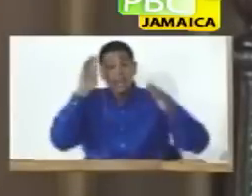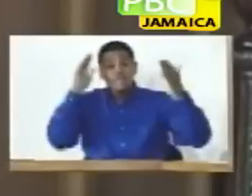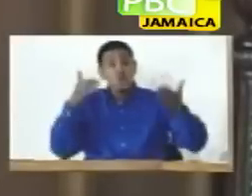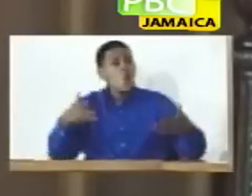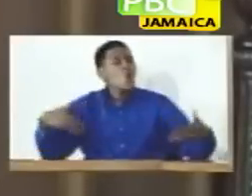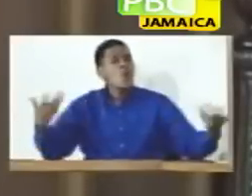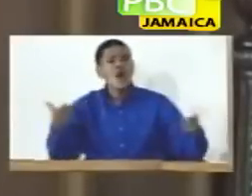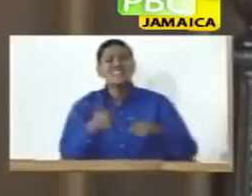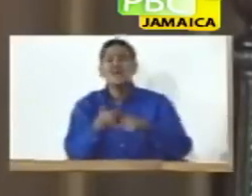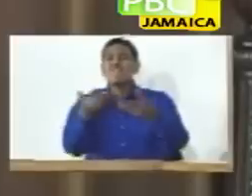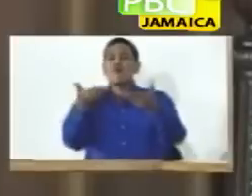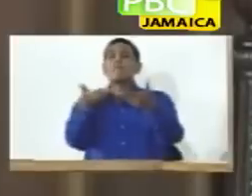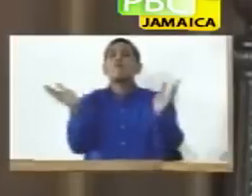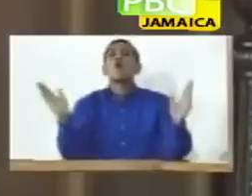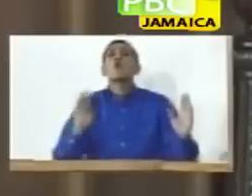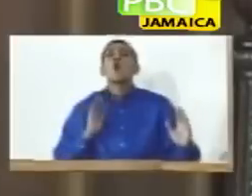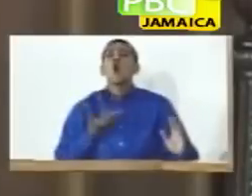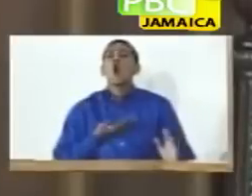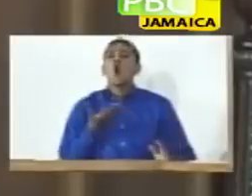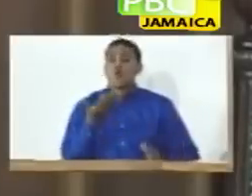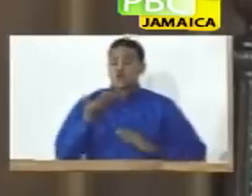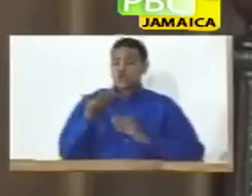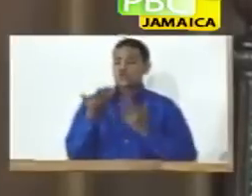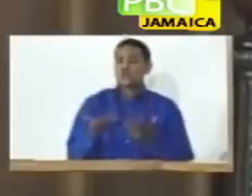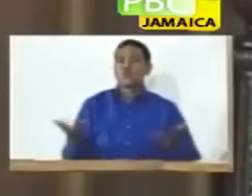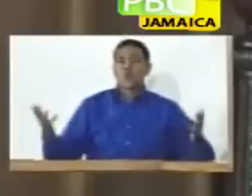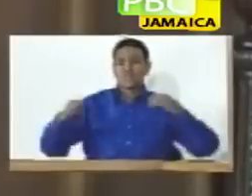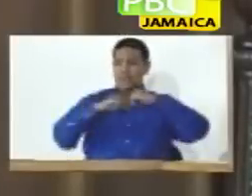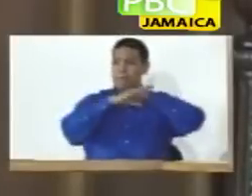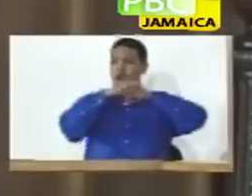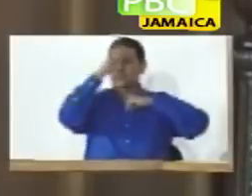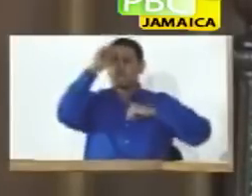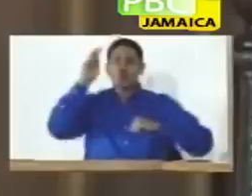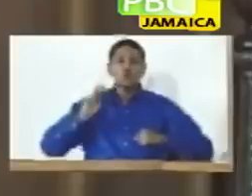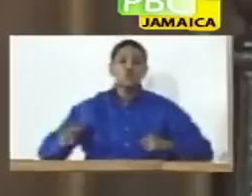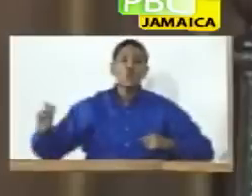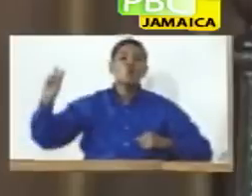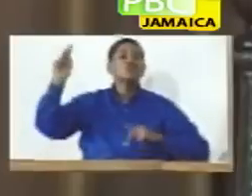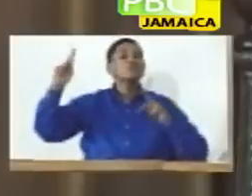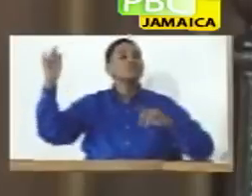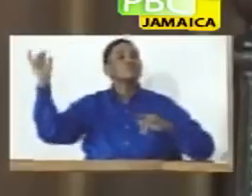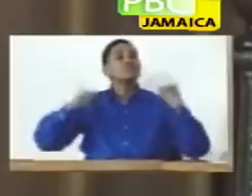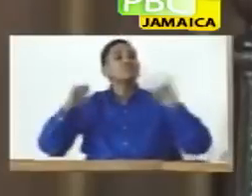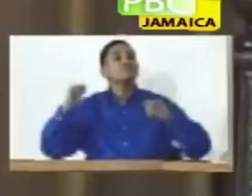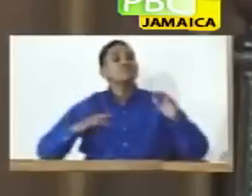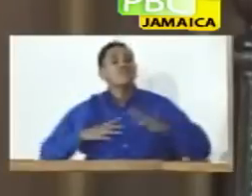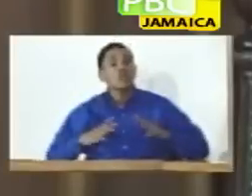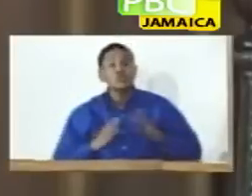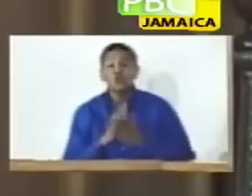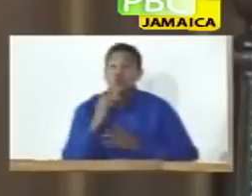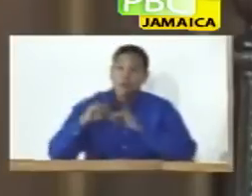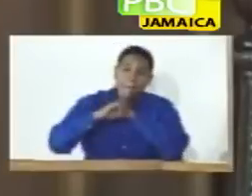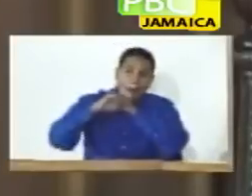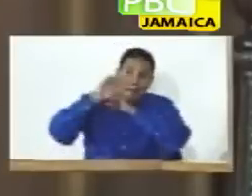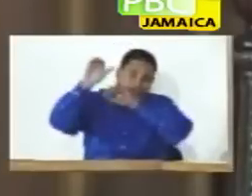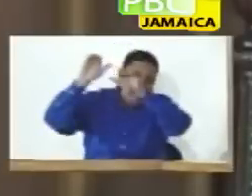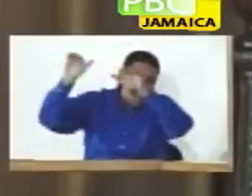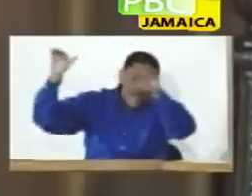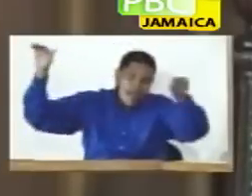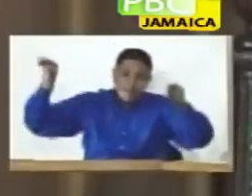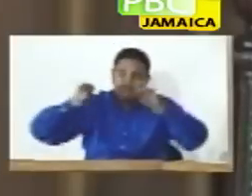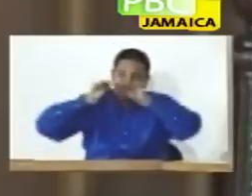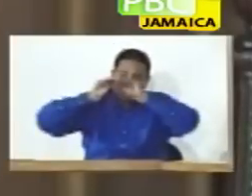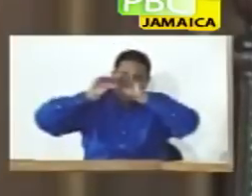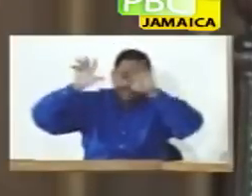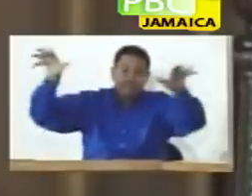on broadening our source markets for tourists through aggressive marketing. The new